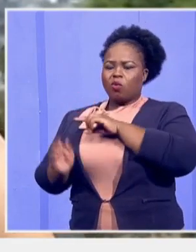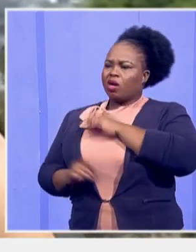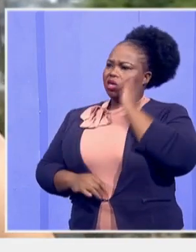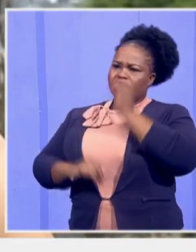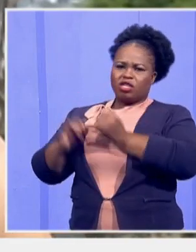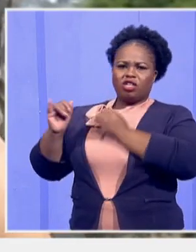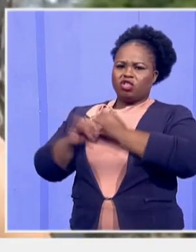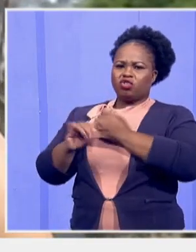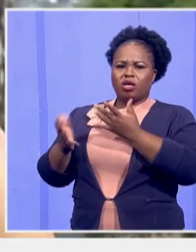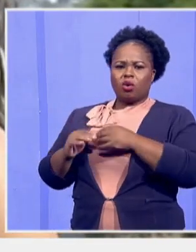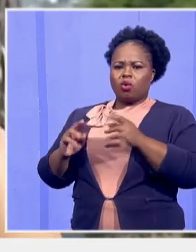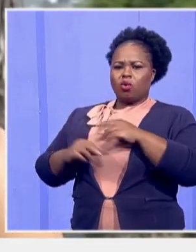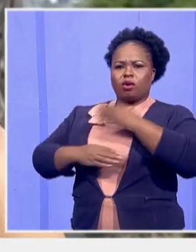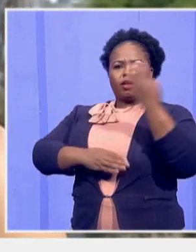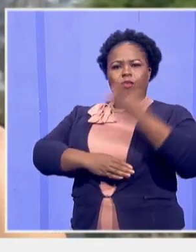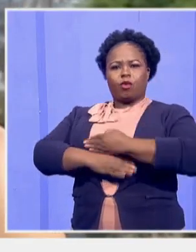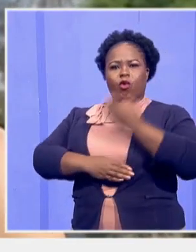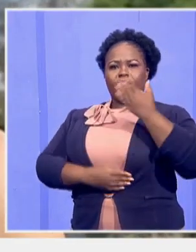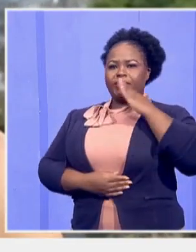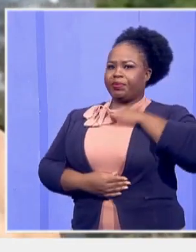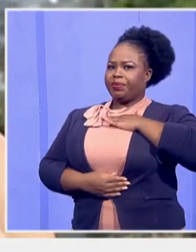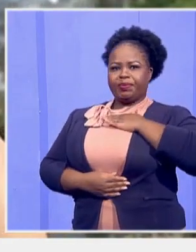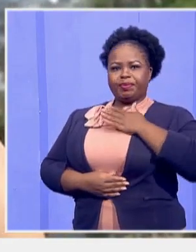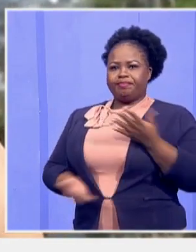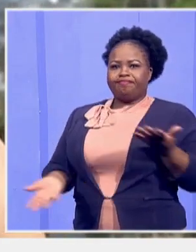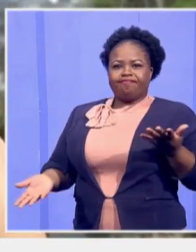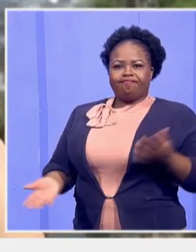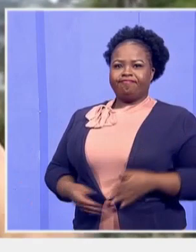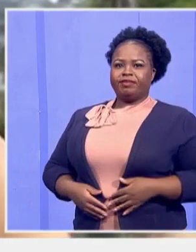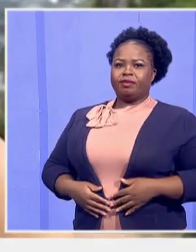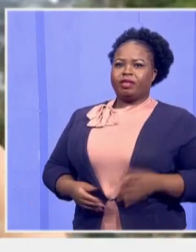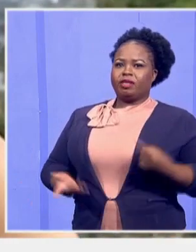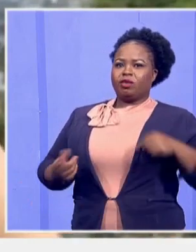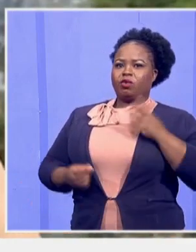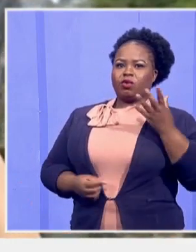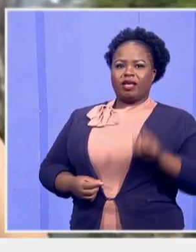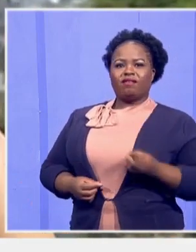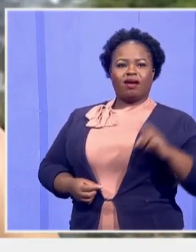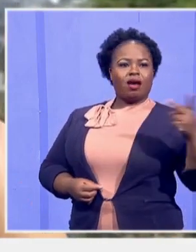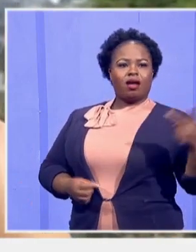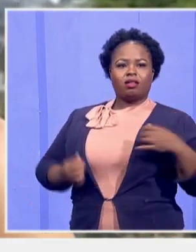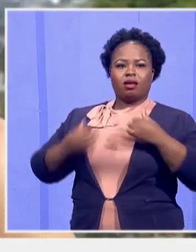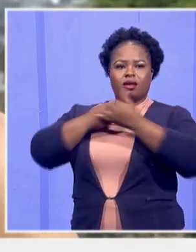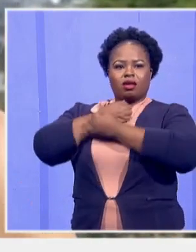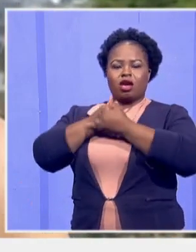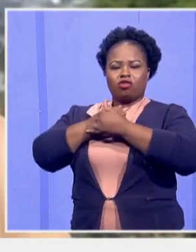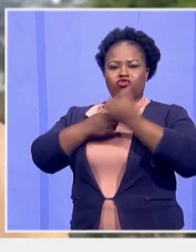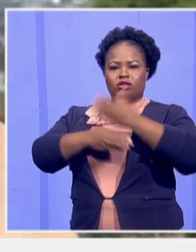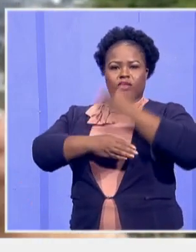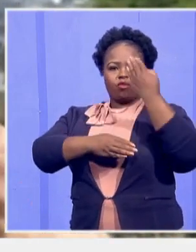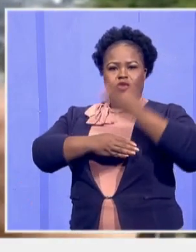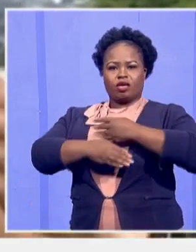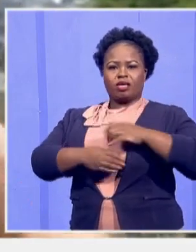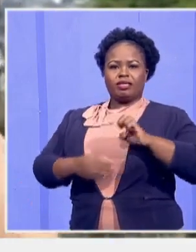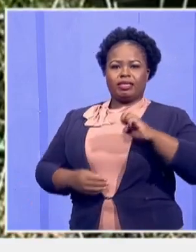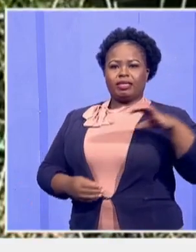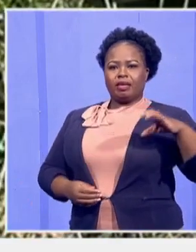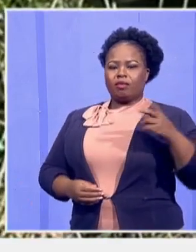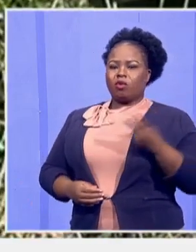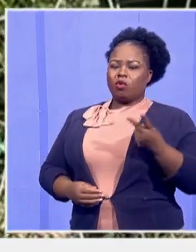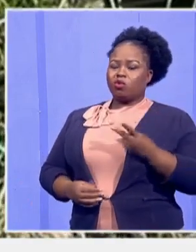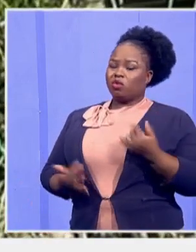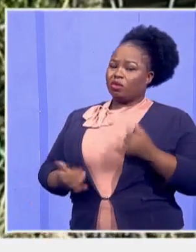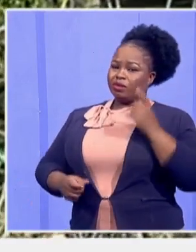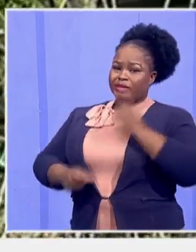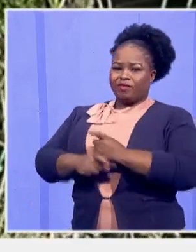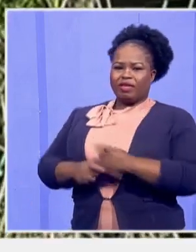or national borders. We don't have another country bordering the Eastern Cape, and it's also much more difficult